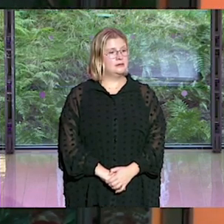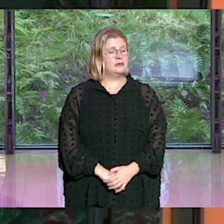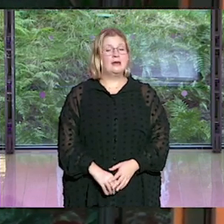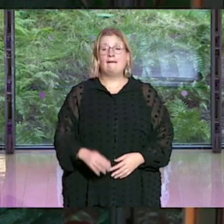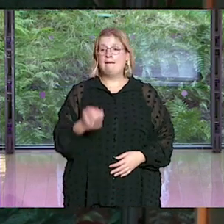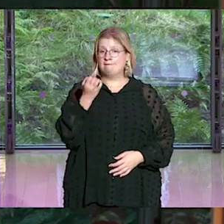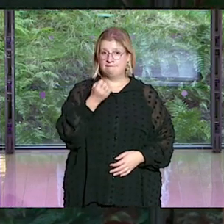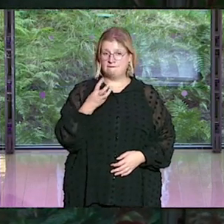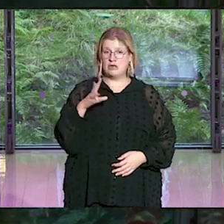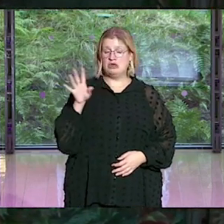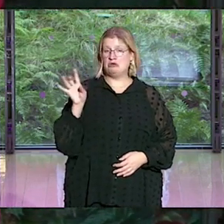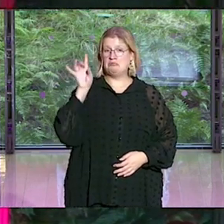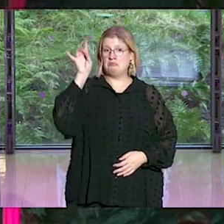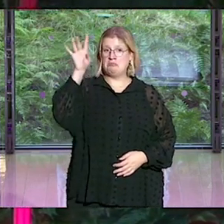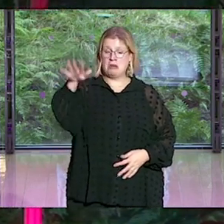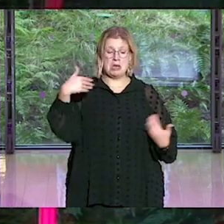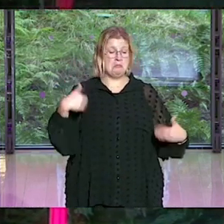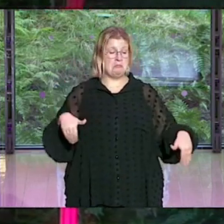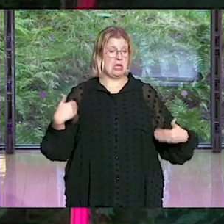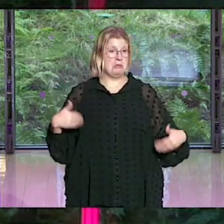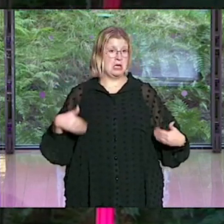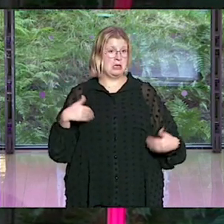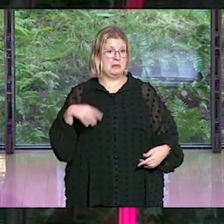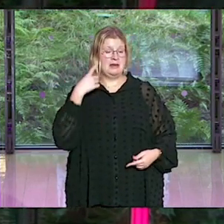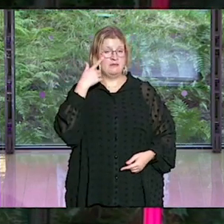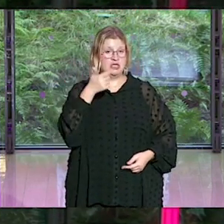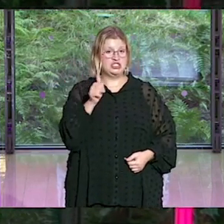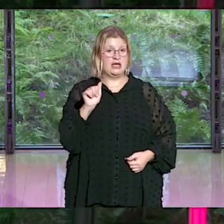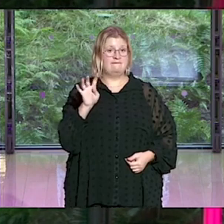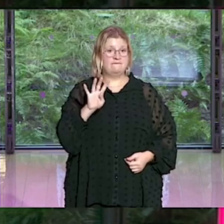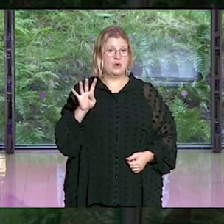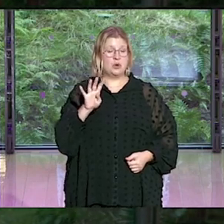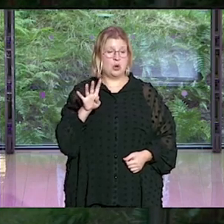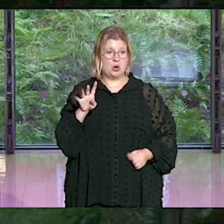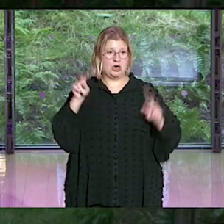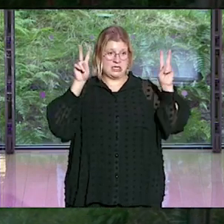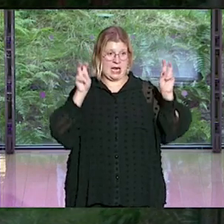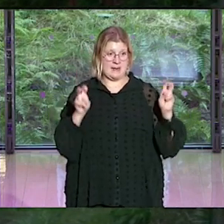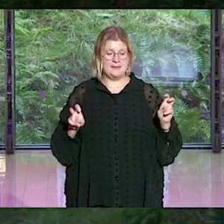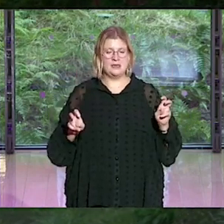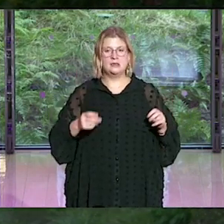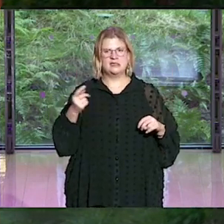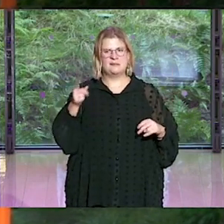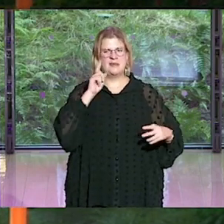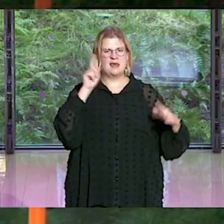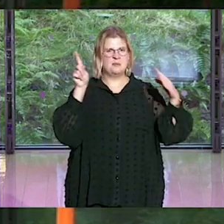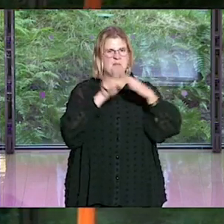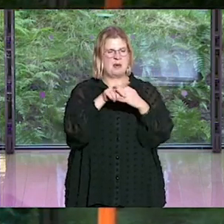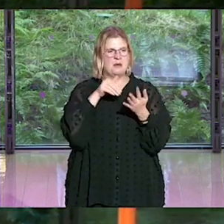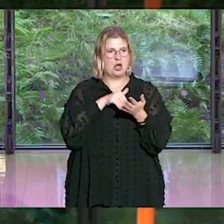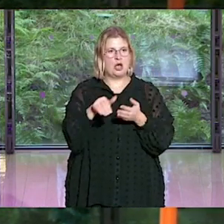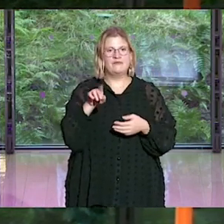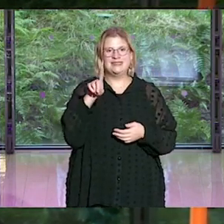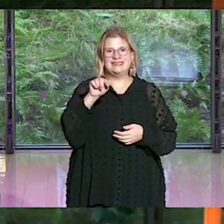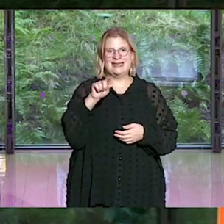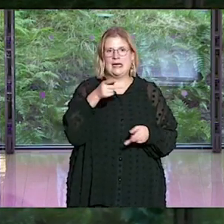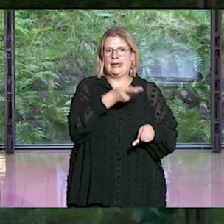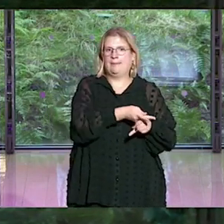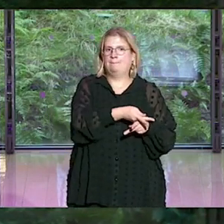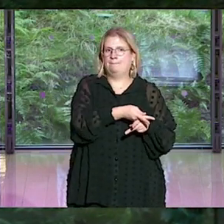hot topics when it comes to GA4. One that has come up a lot is data